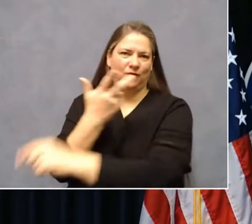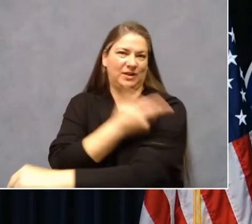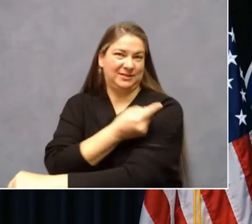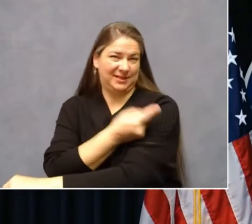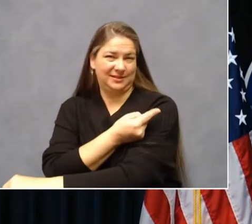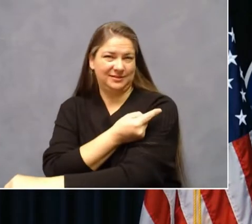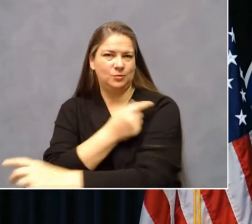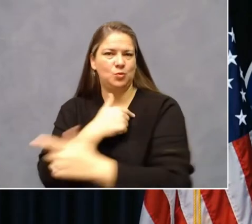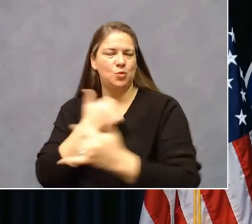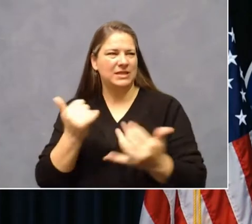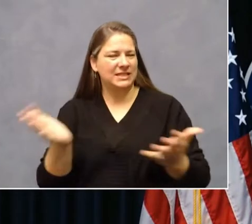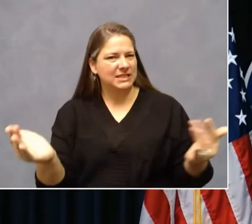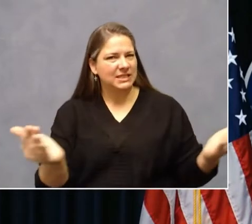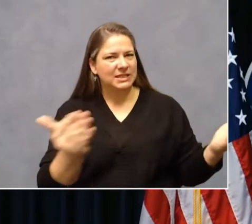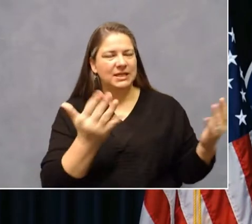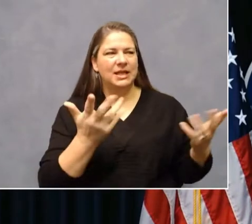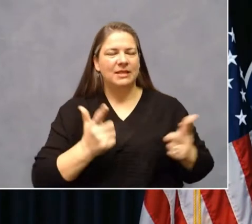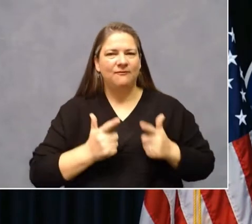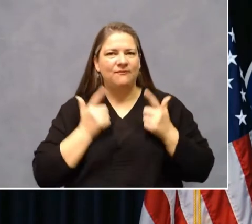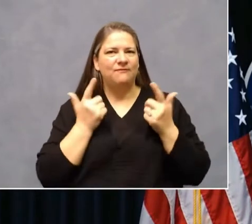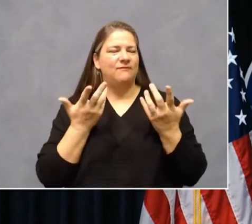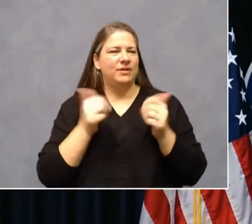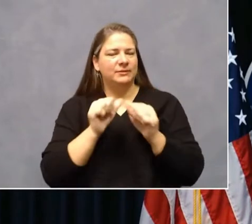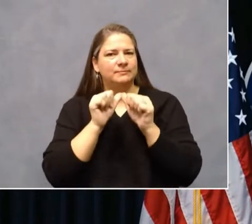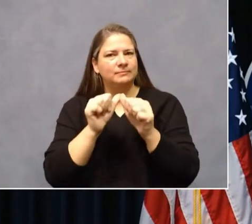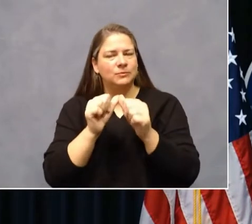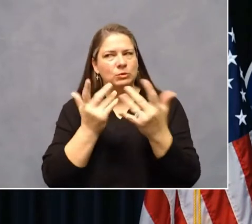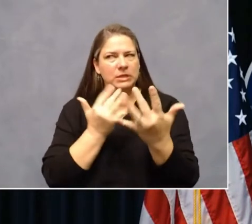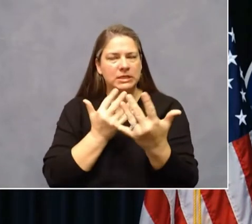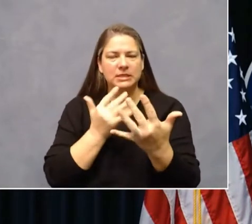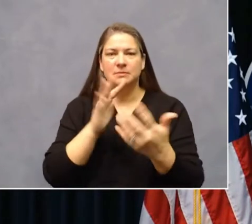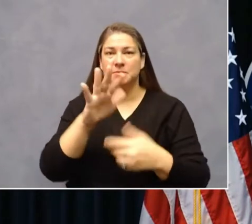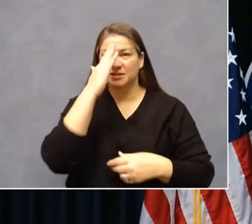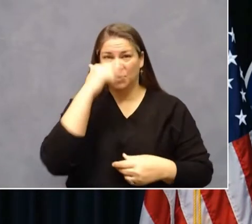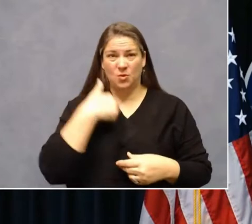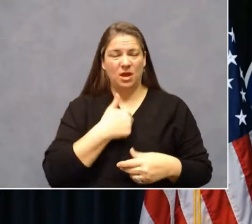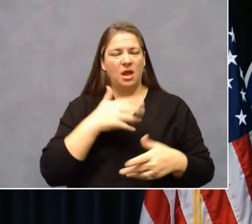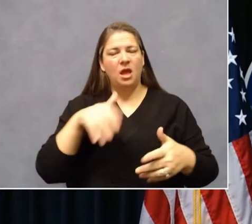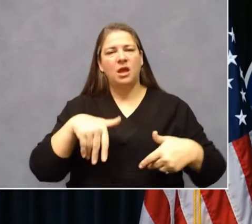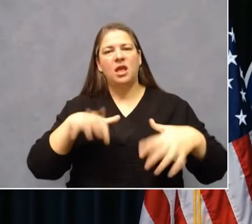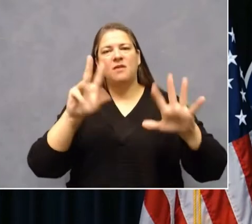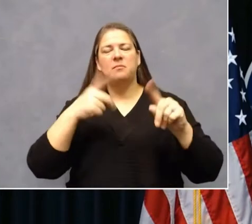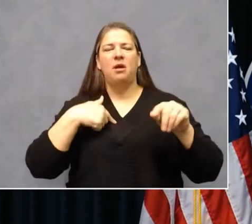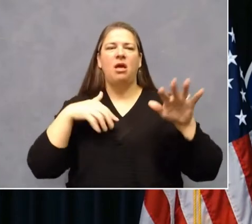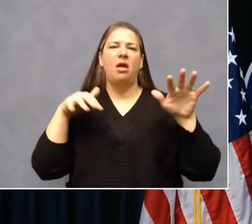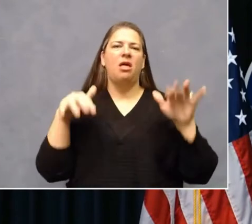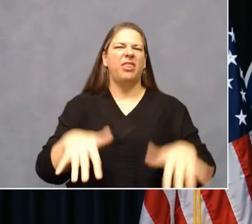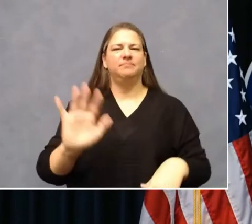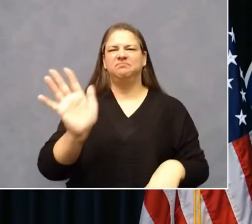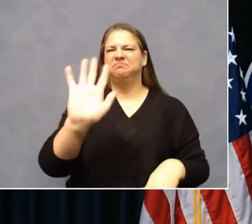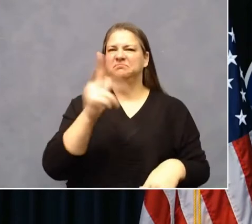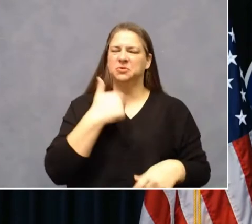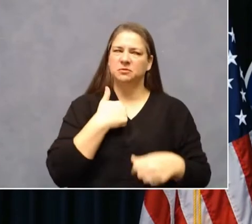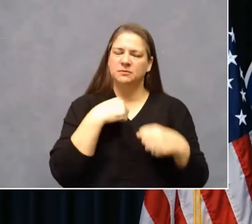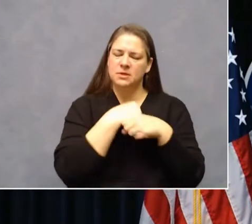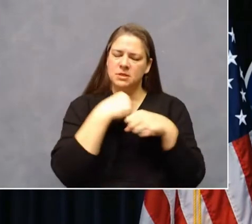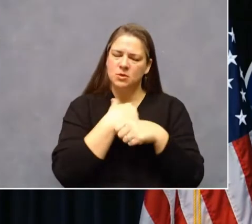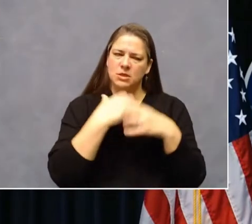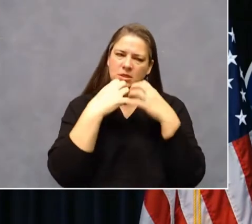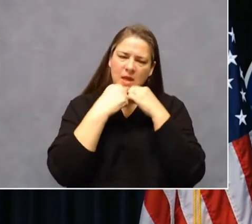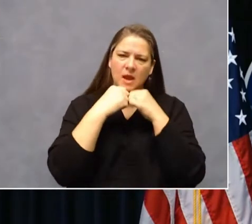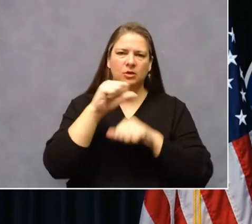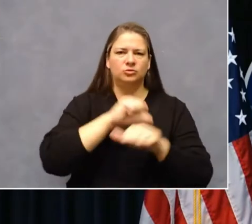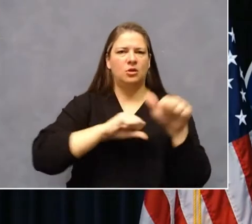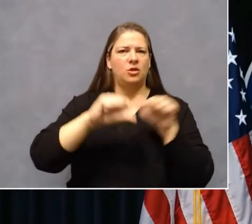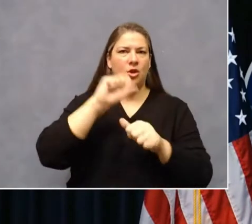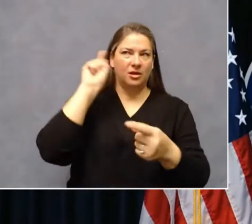going to surrender to this virus. We're going to fight back, because we care about one another. As promised, Governor Andy Beshear on Wednesday